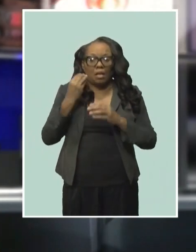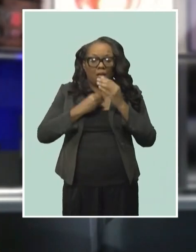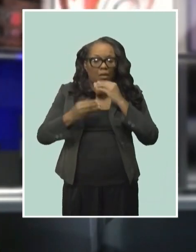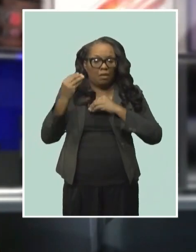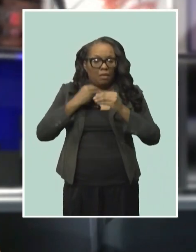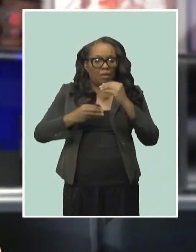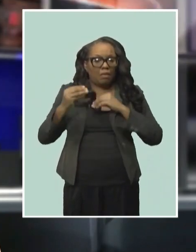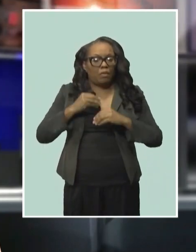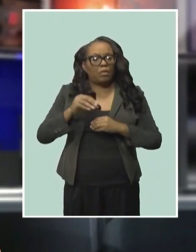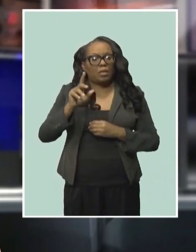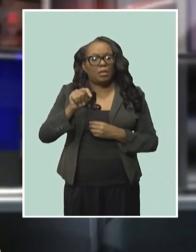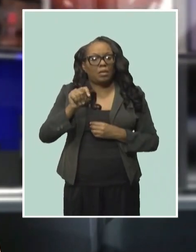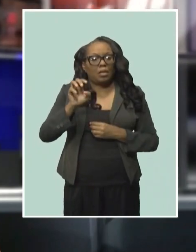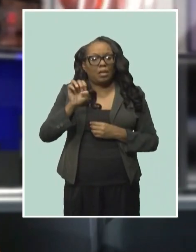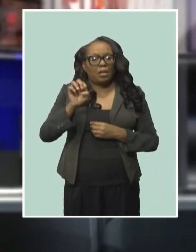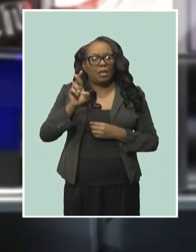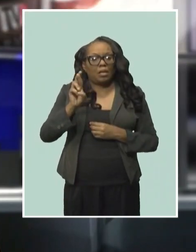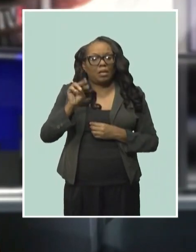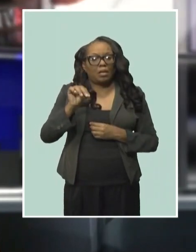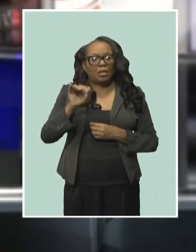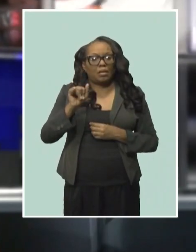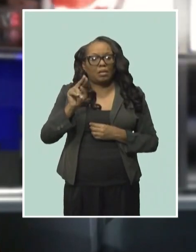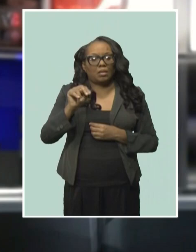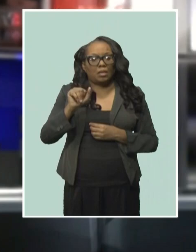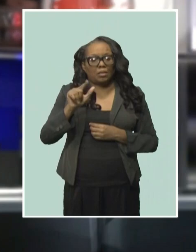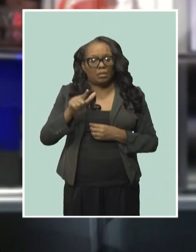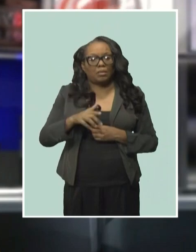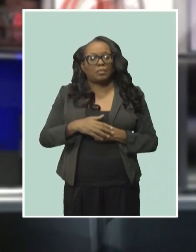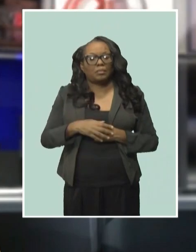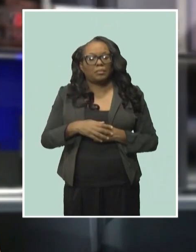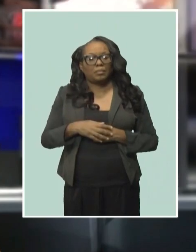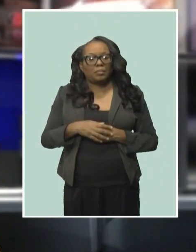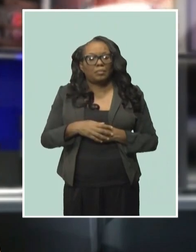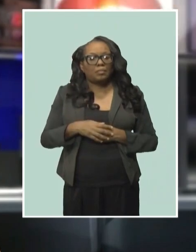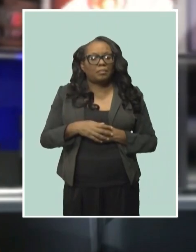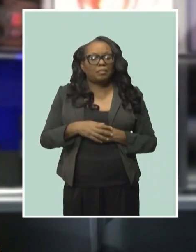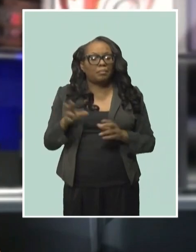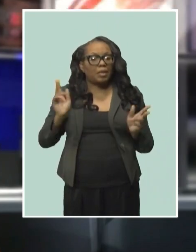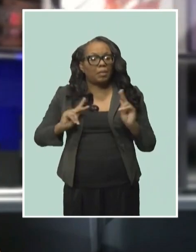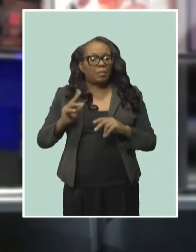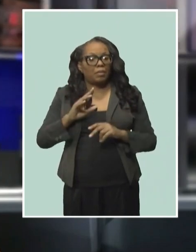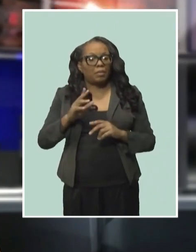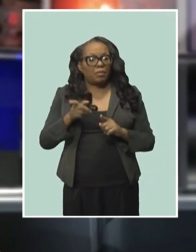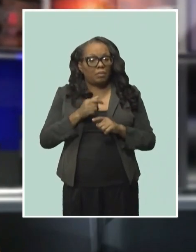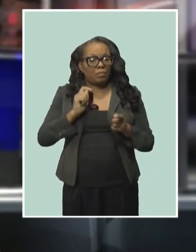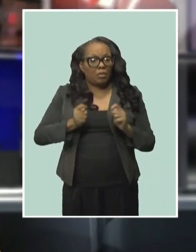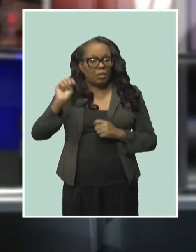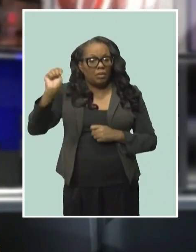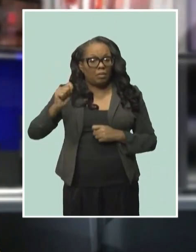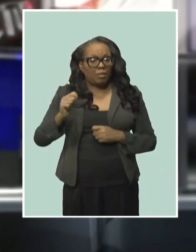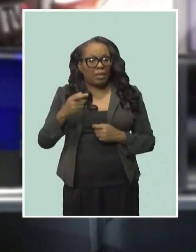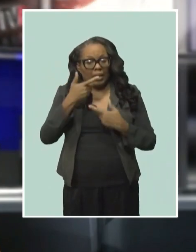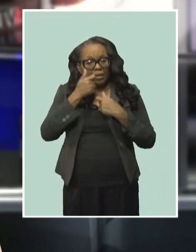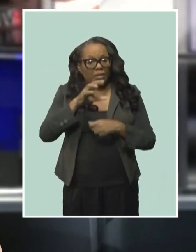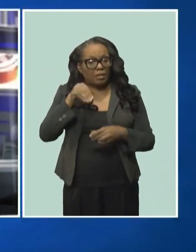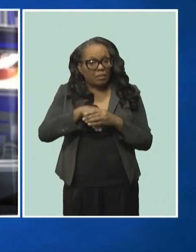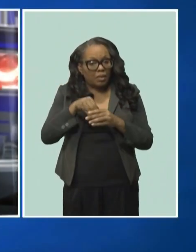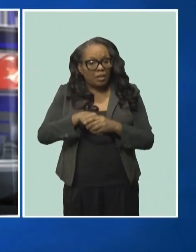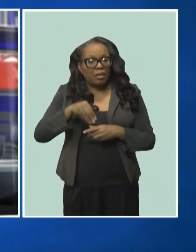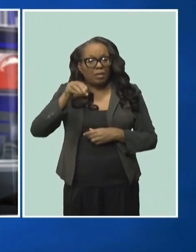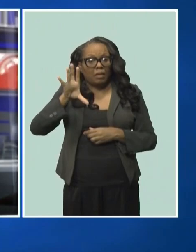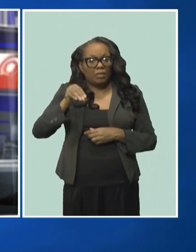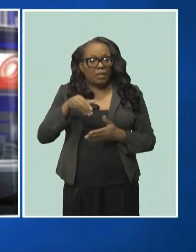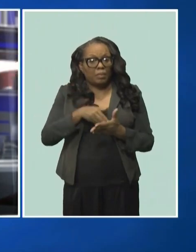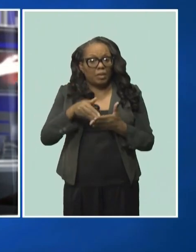in Barbados. He says interests from Trinidad and Tobago are already ready to invest $50 million on the project.